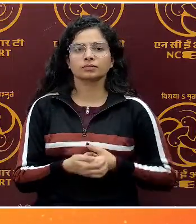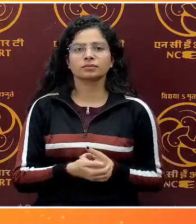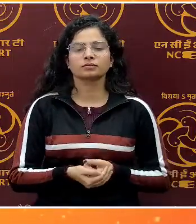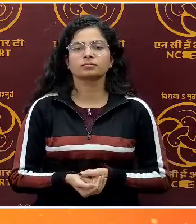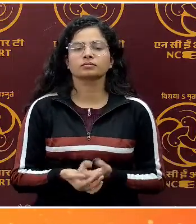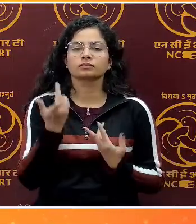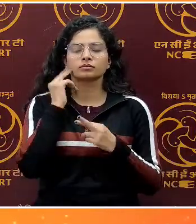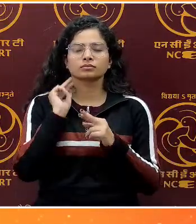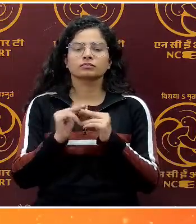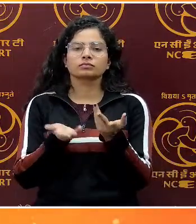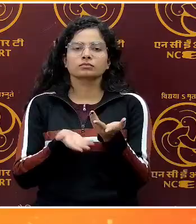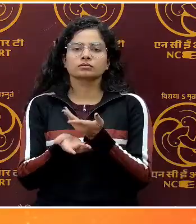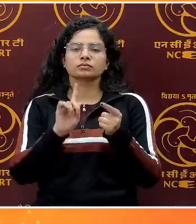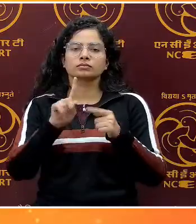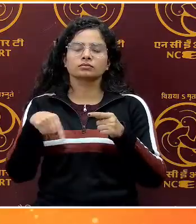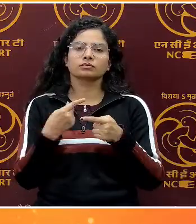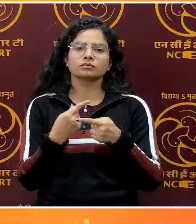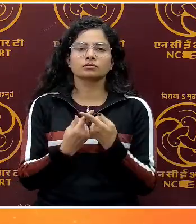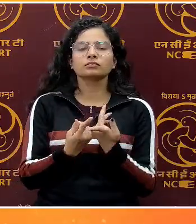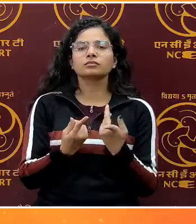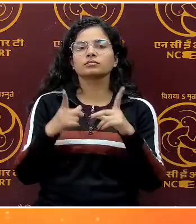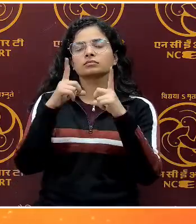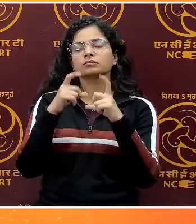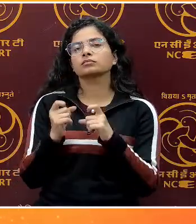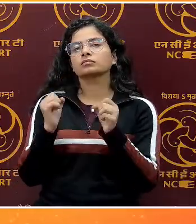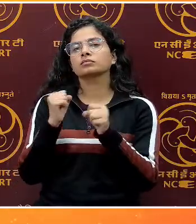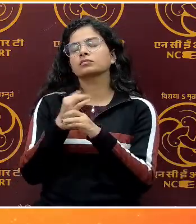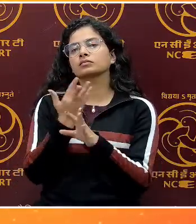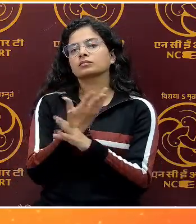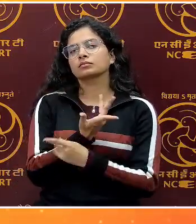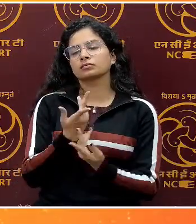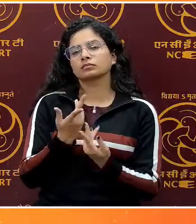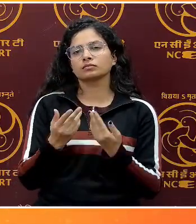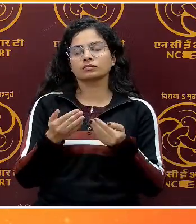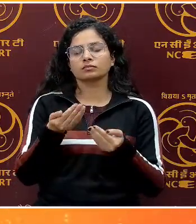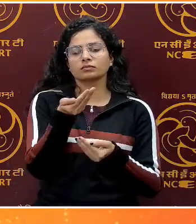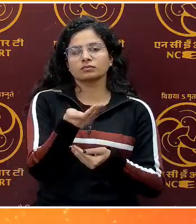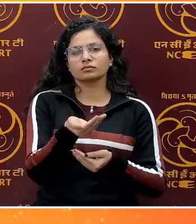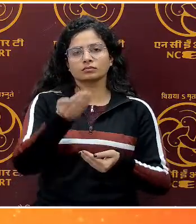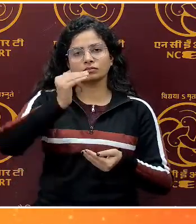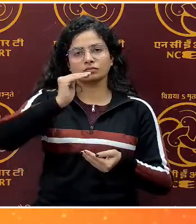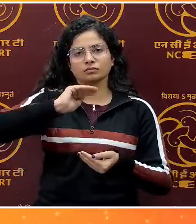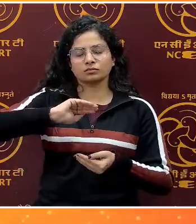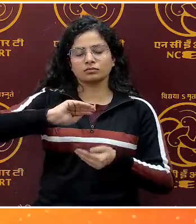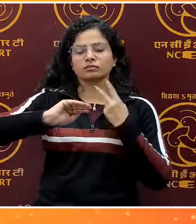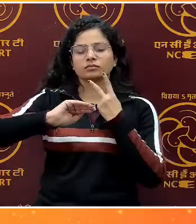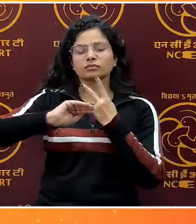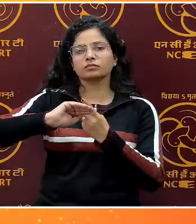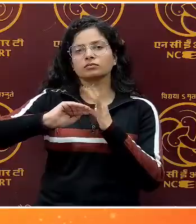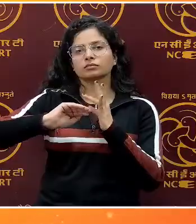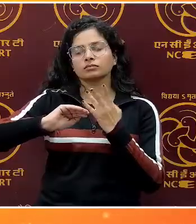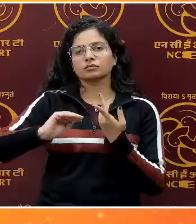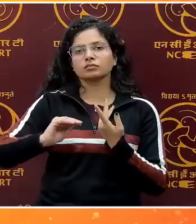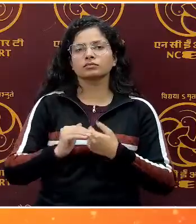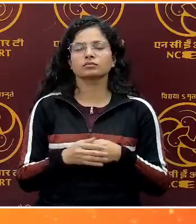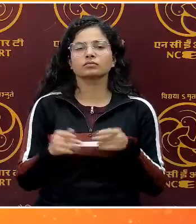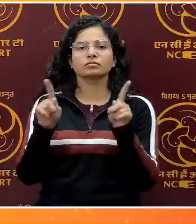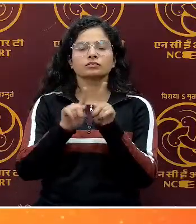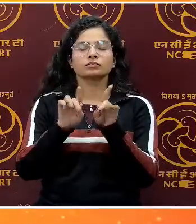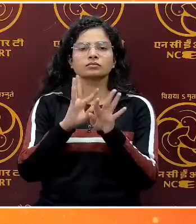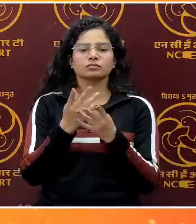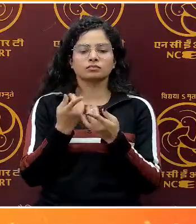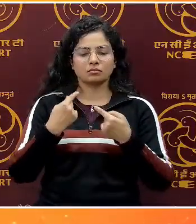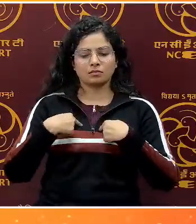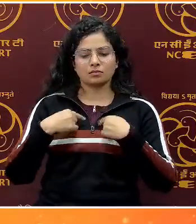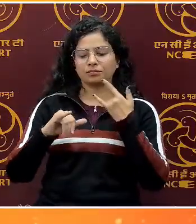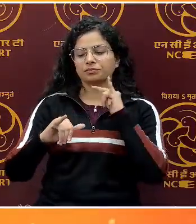Now if we talk of the image formed, so you just need to turn the spoon and look yourself. So you will look the way you are sitting.